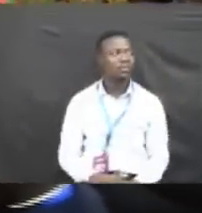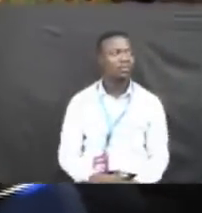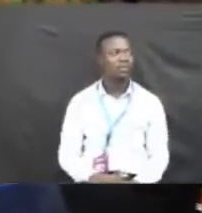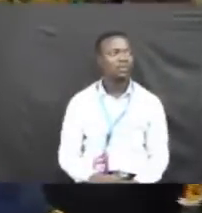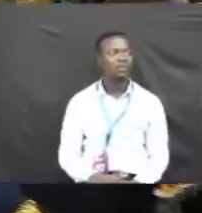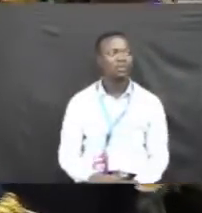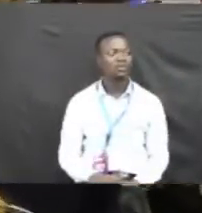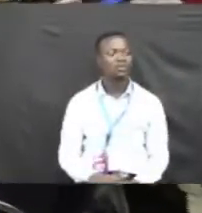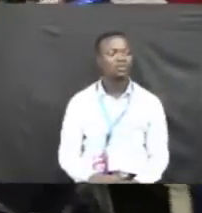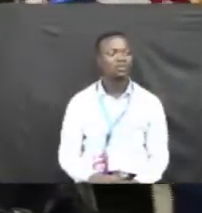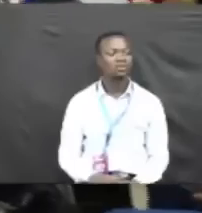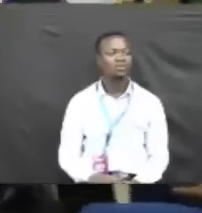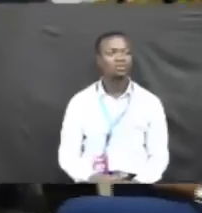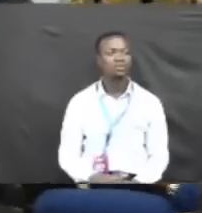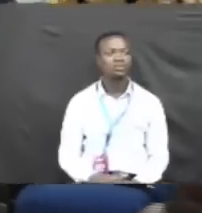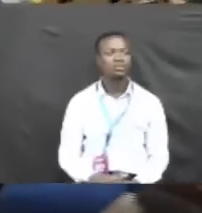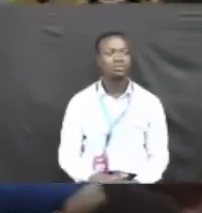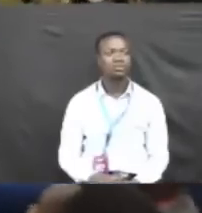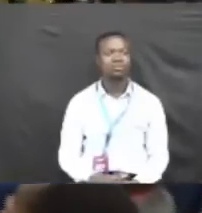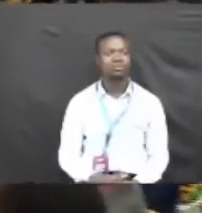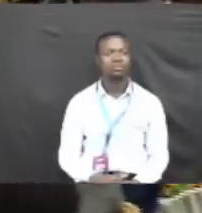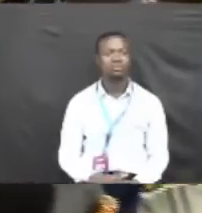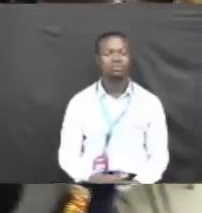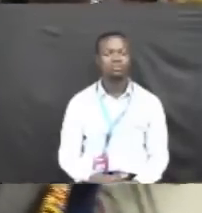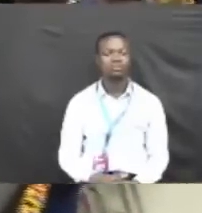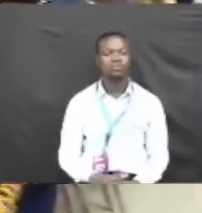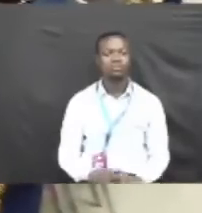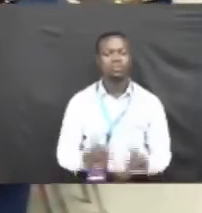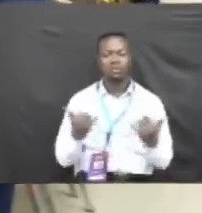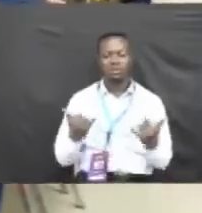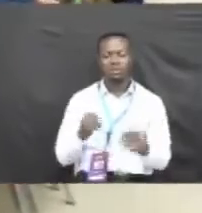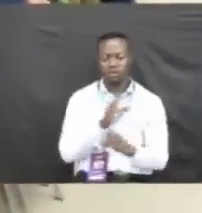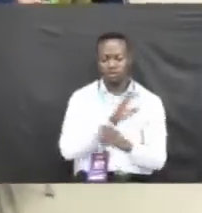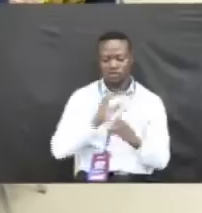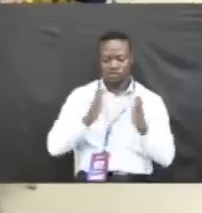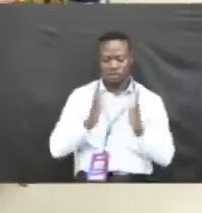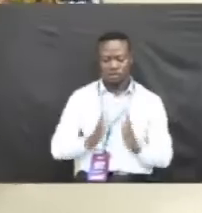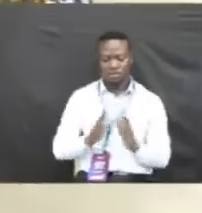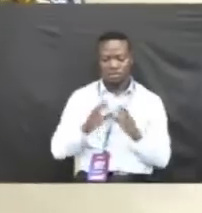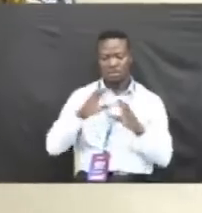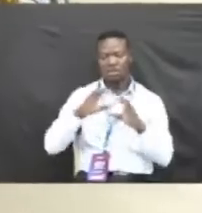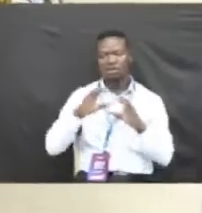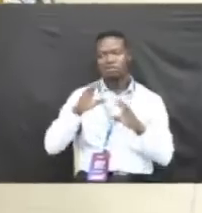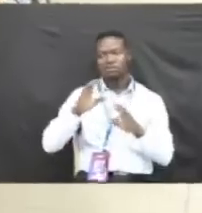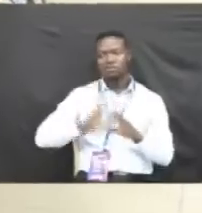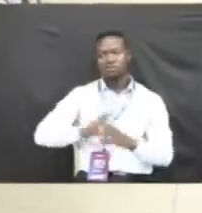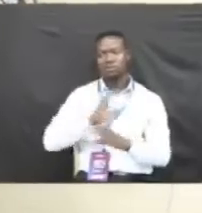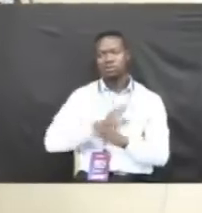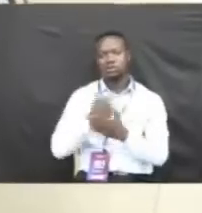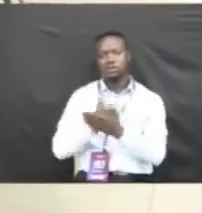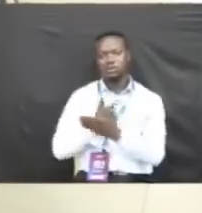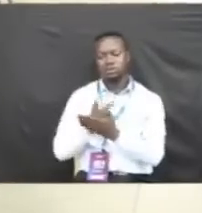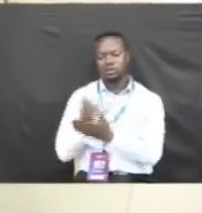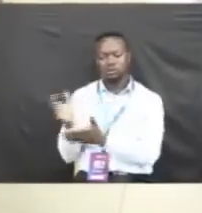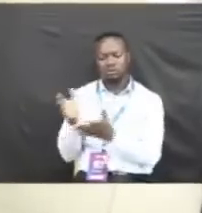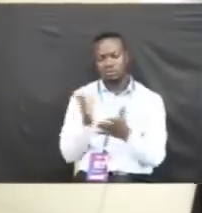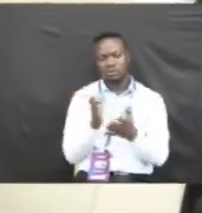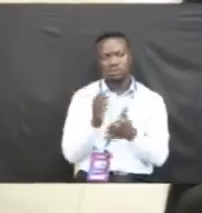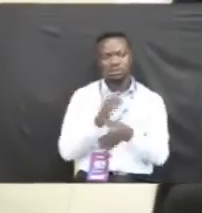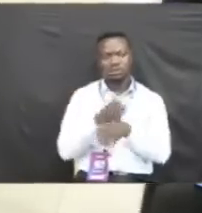now receive one from Christian Council Ghana and after that the Anglican Church.